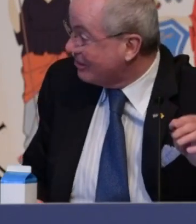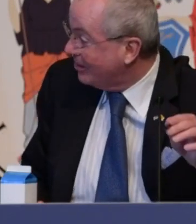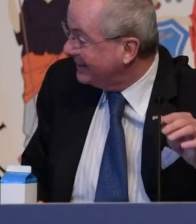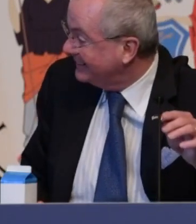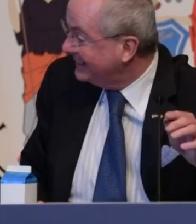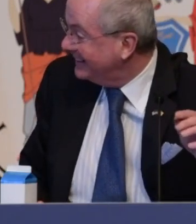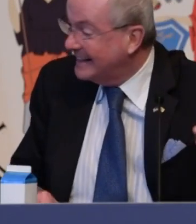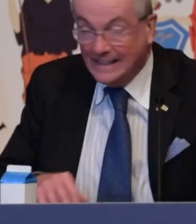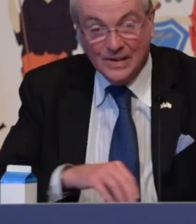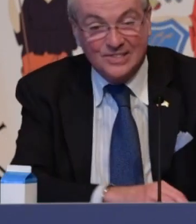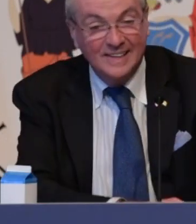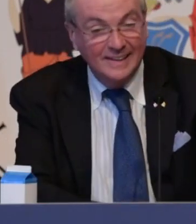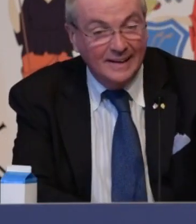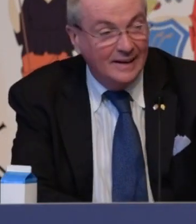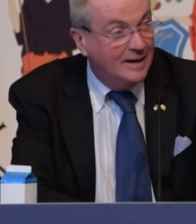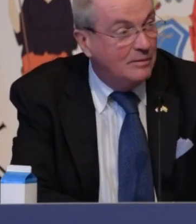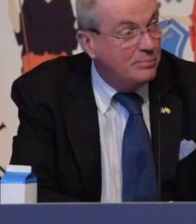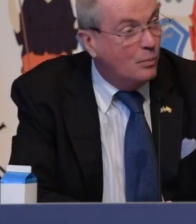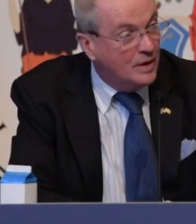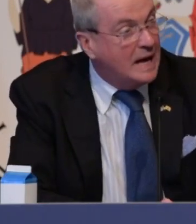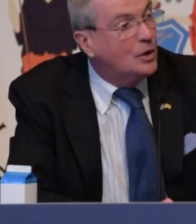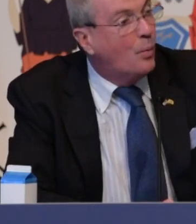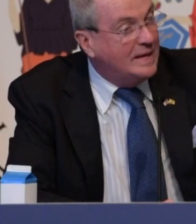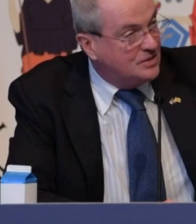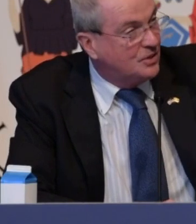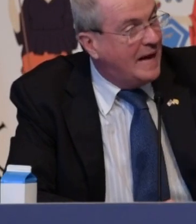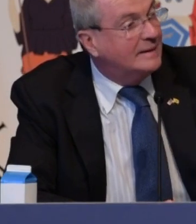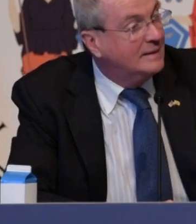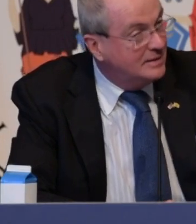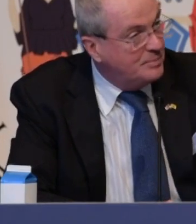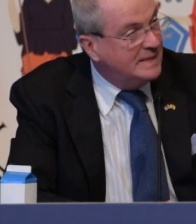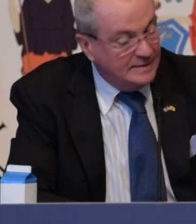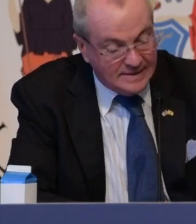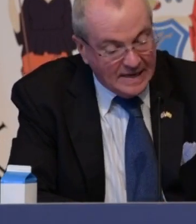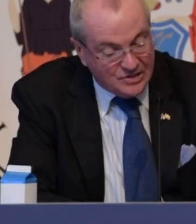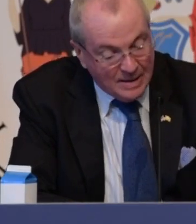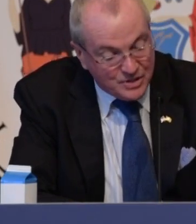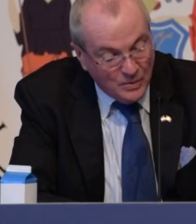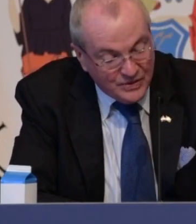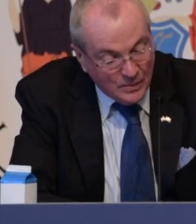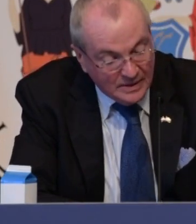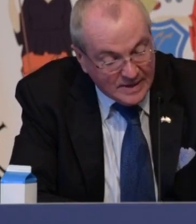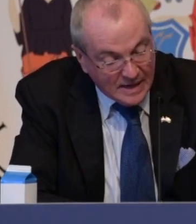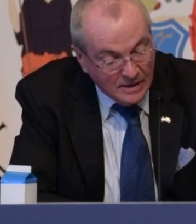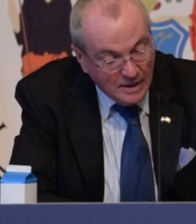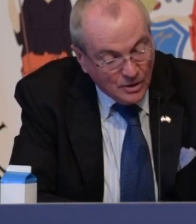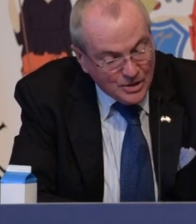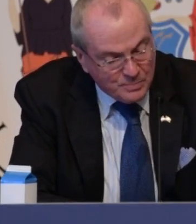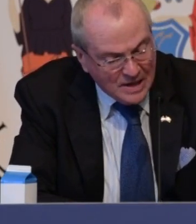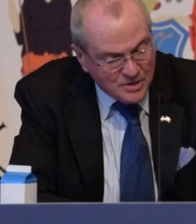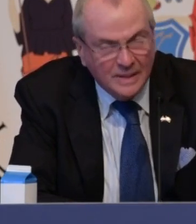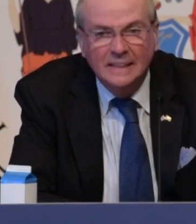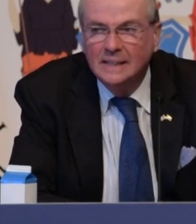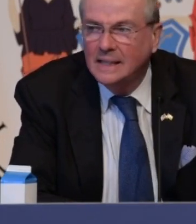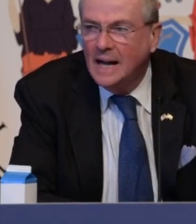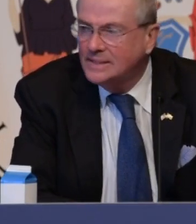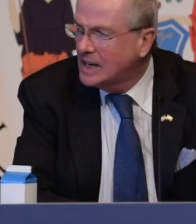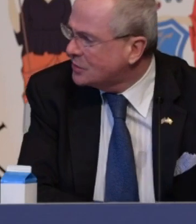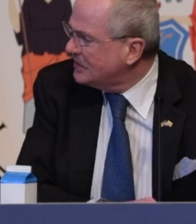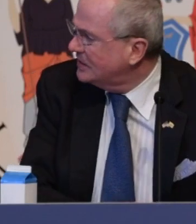get to 0 on any of this, but we're not going to wait until that to begin to take steps that we think we can take